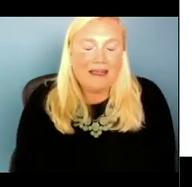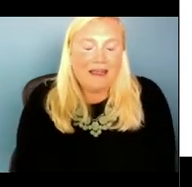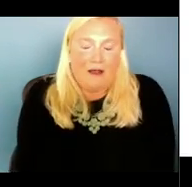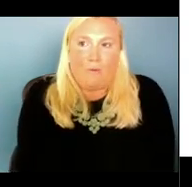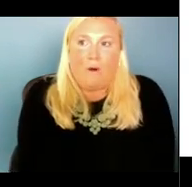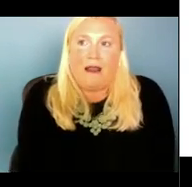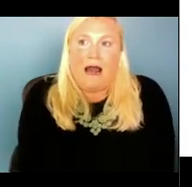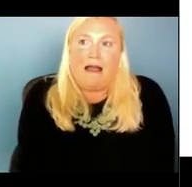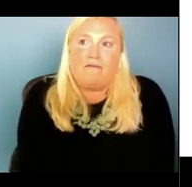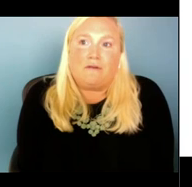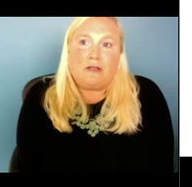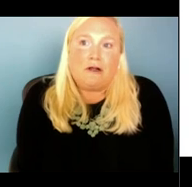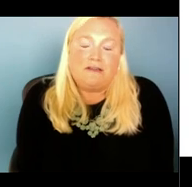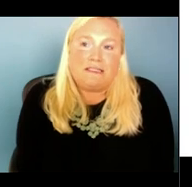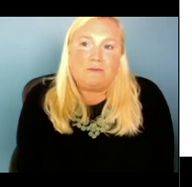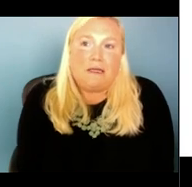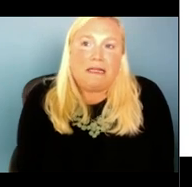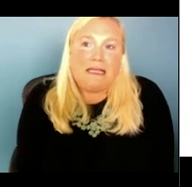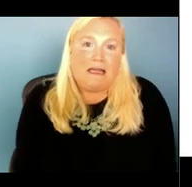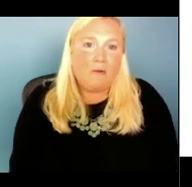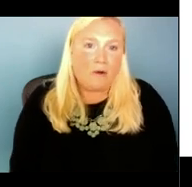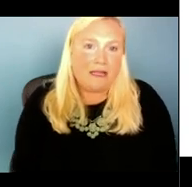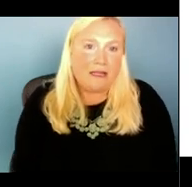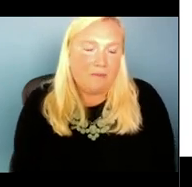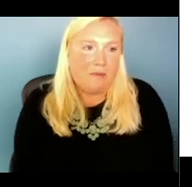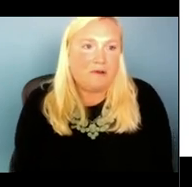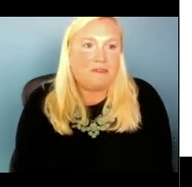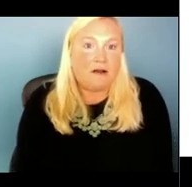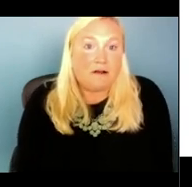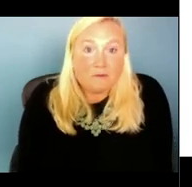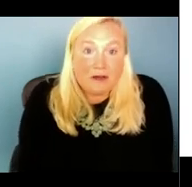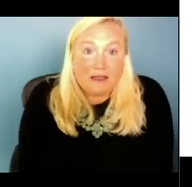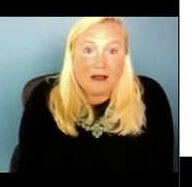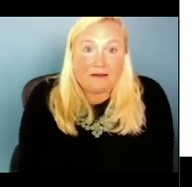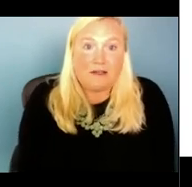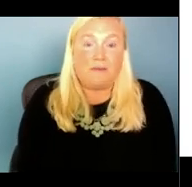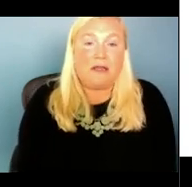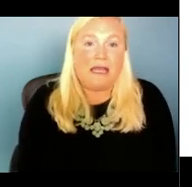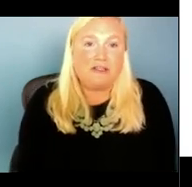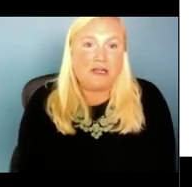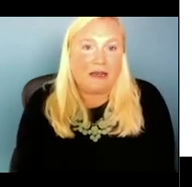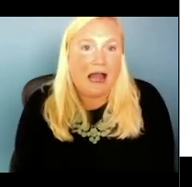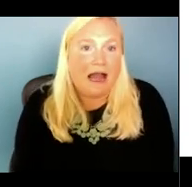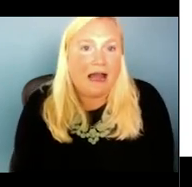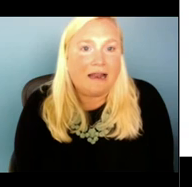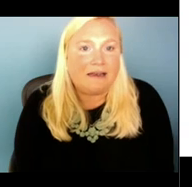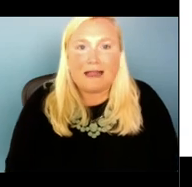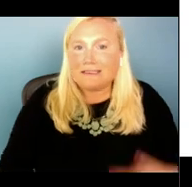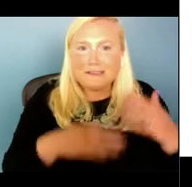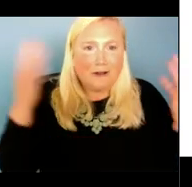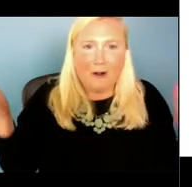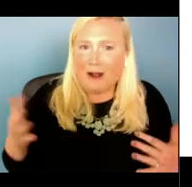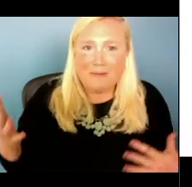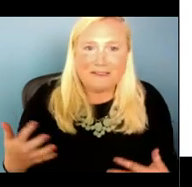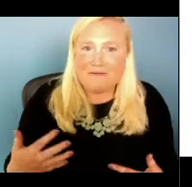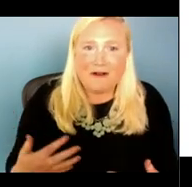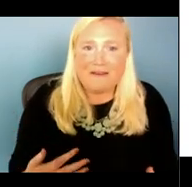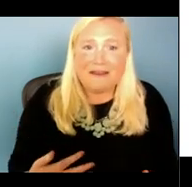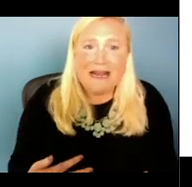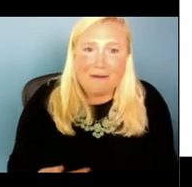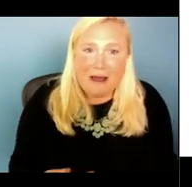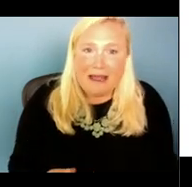of it, but what I've learned is really working with people who stutter is working on communication. And that's the